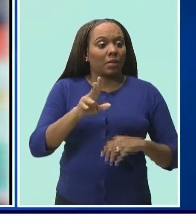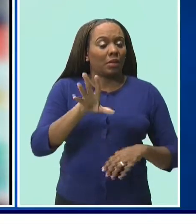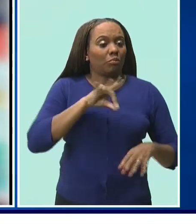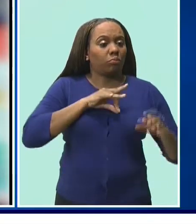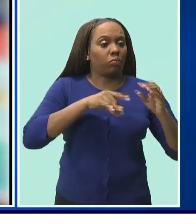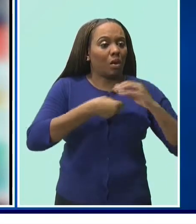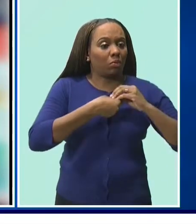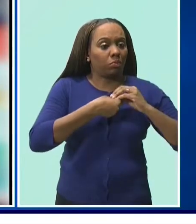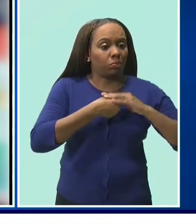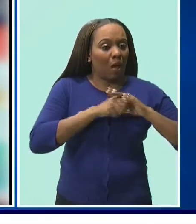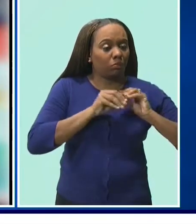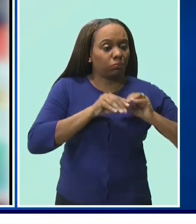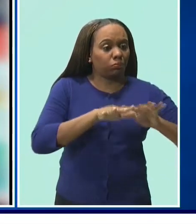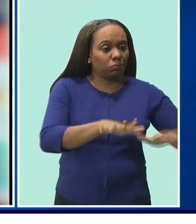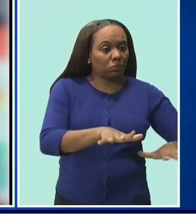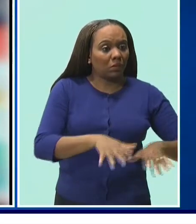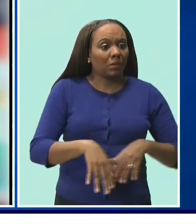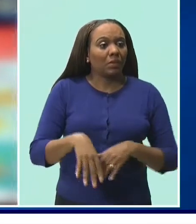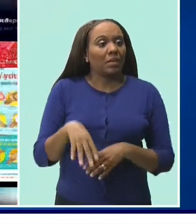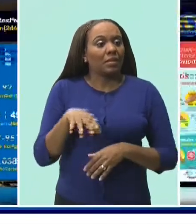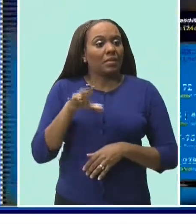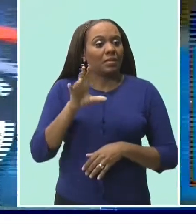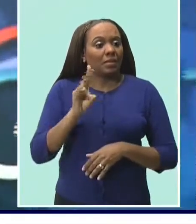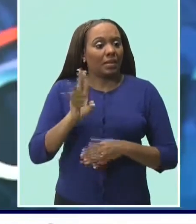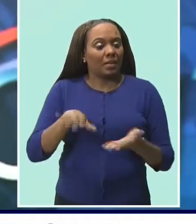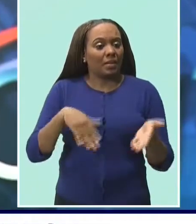people have now recovered and 7 have died.